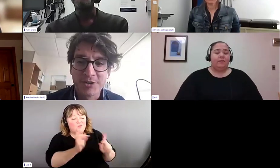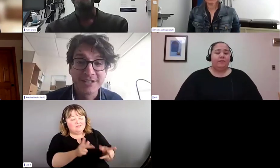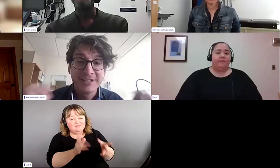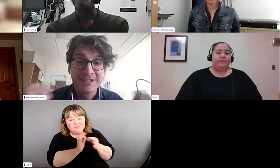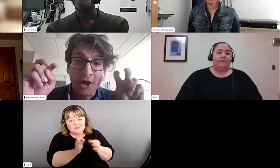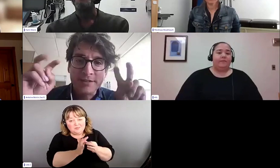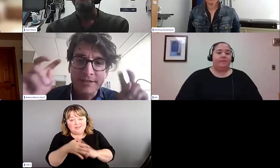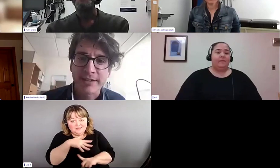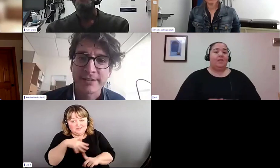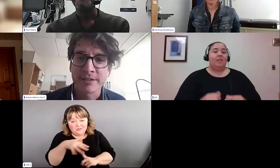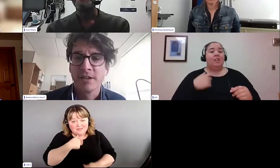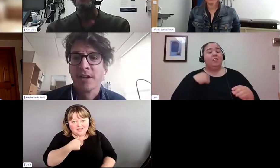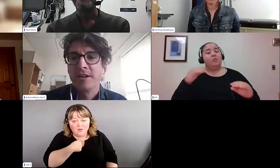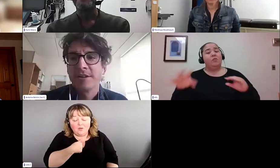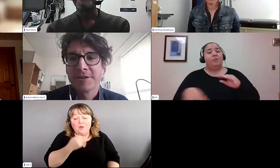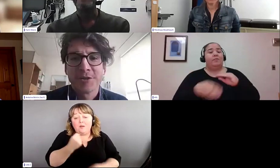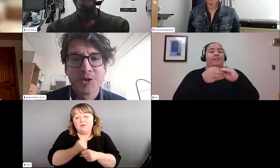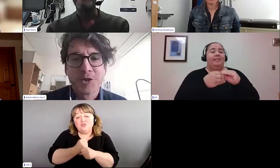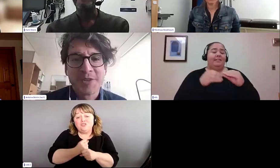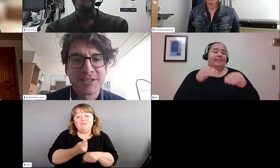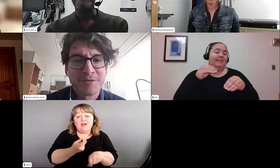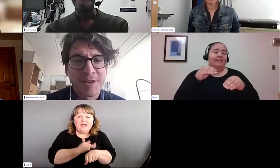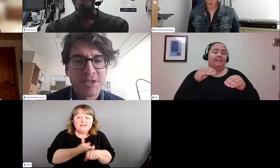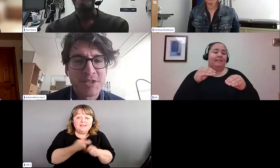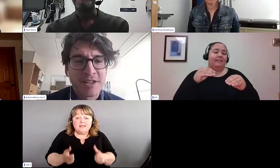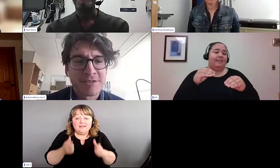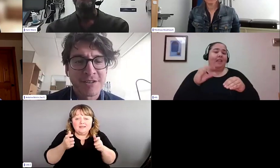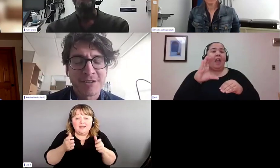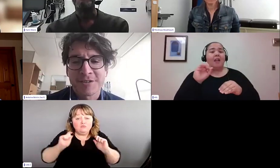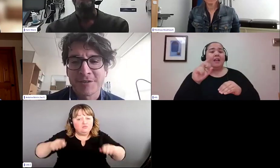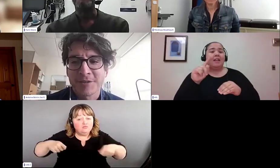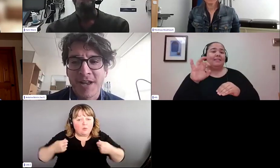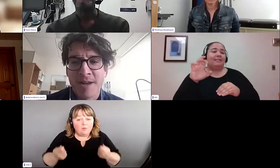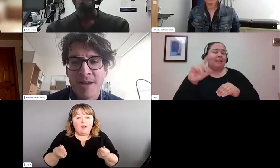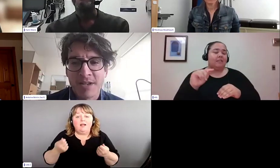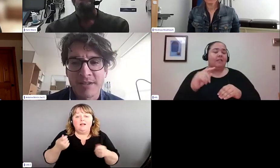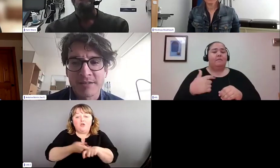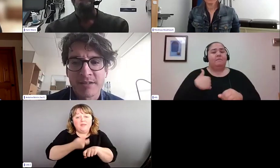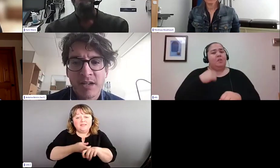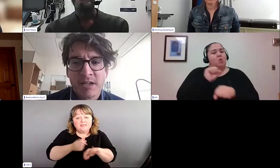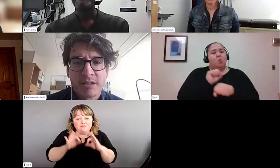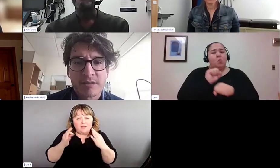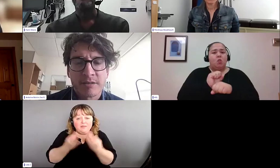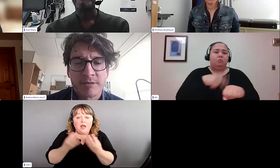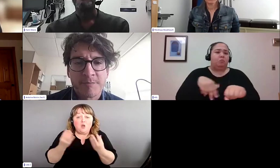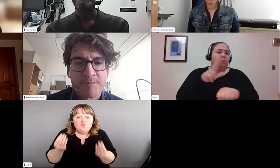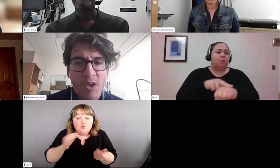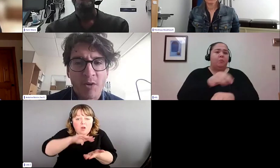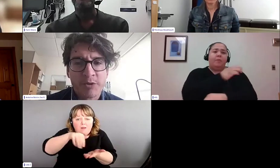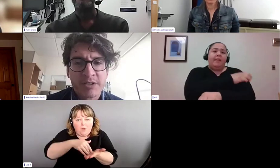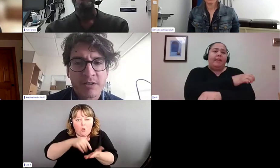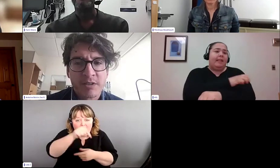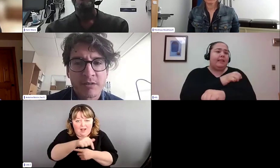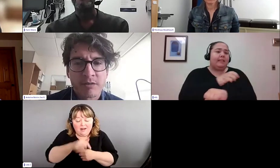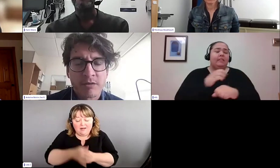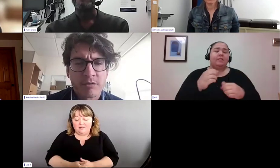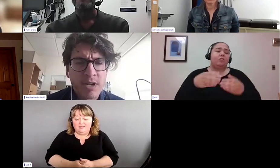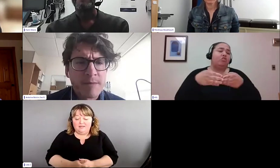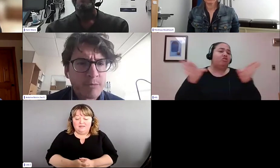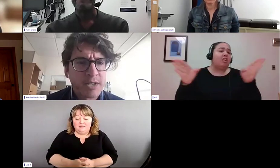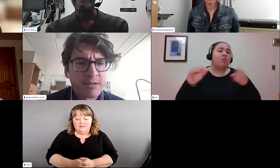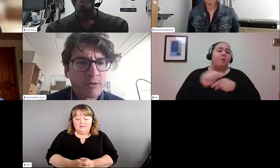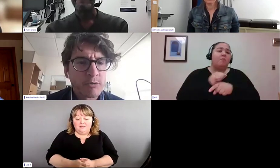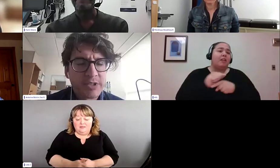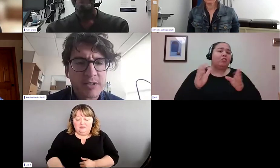To put you into context, I work in an ordinary clinic of general practitioners